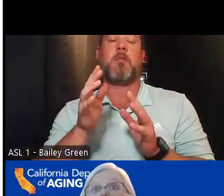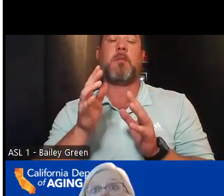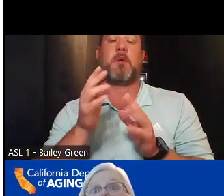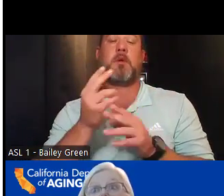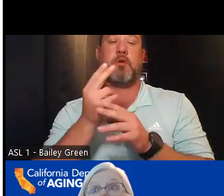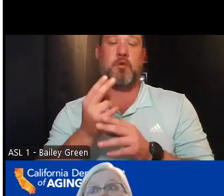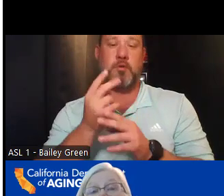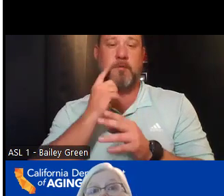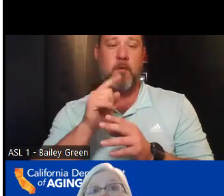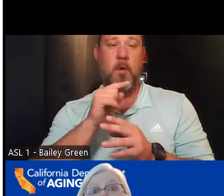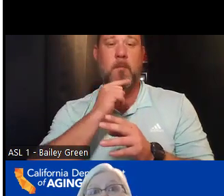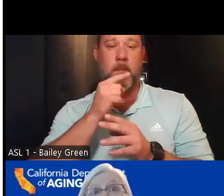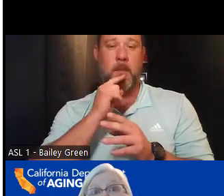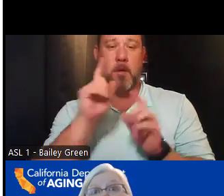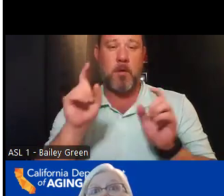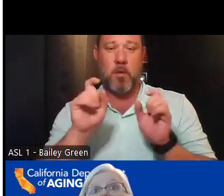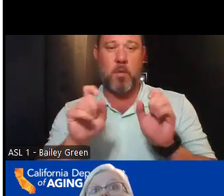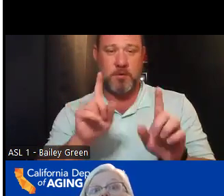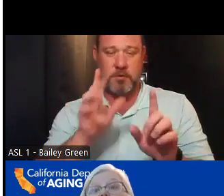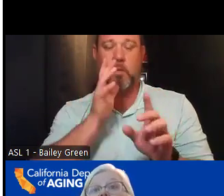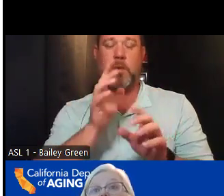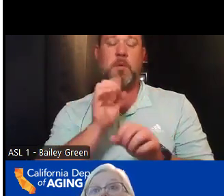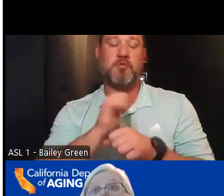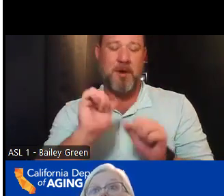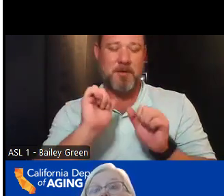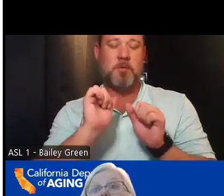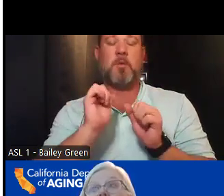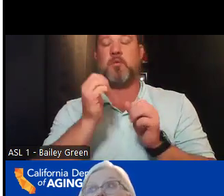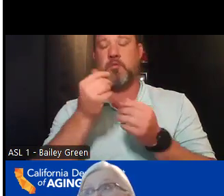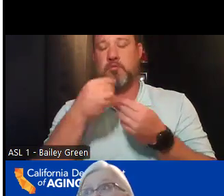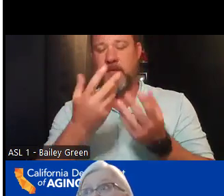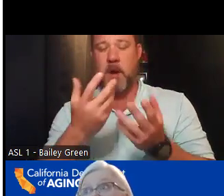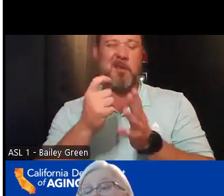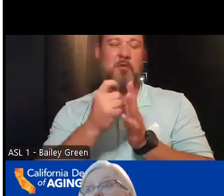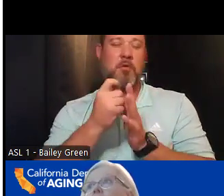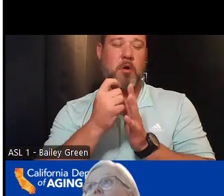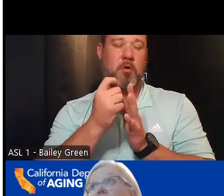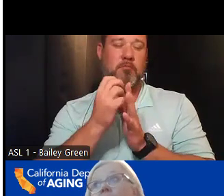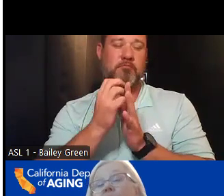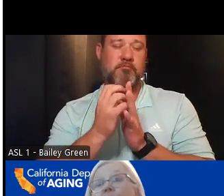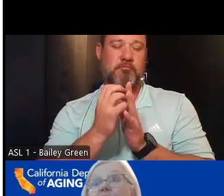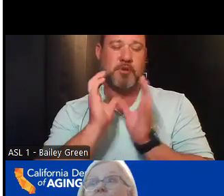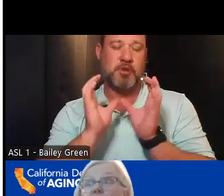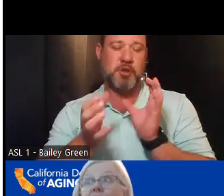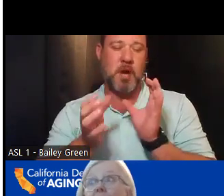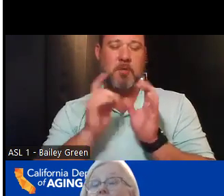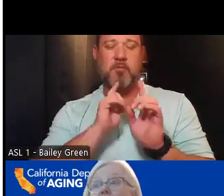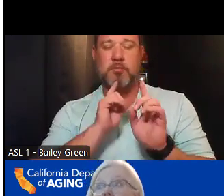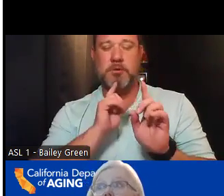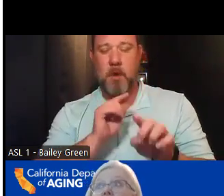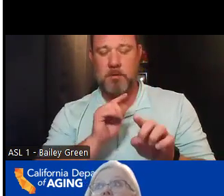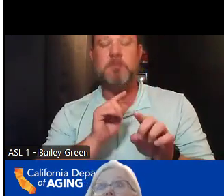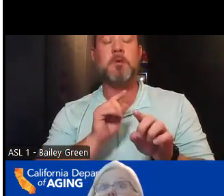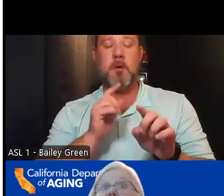will work to respond to your questions during the presentation, or we'll provide you a written response in the Q&A. So feel free to use